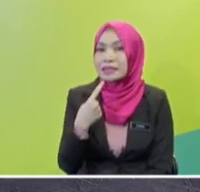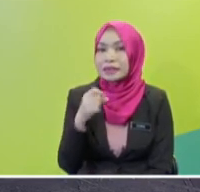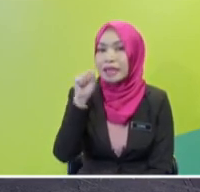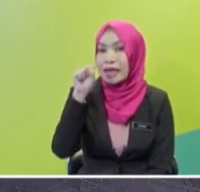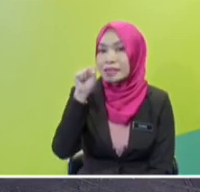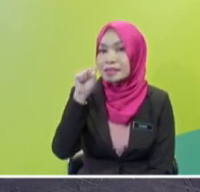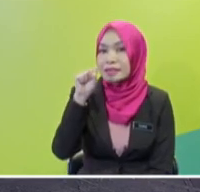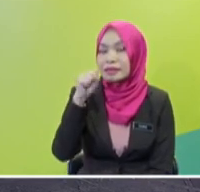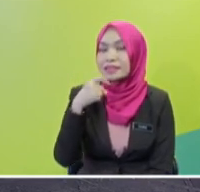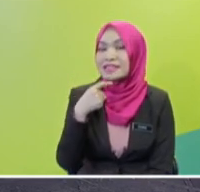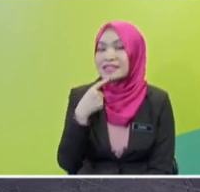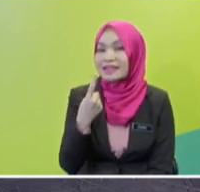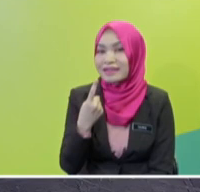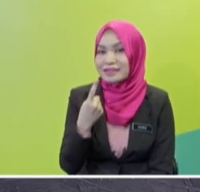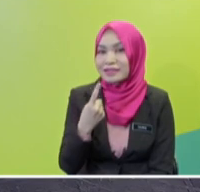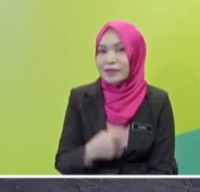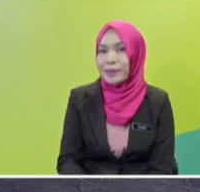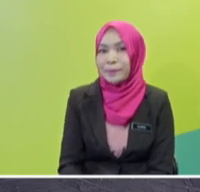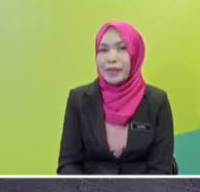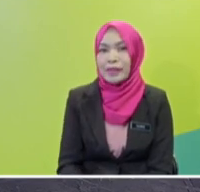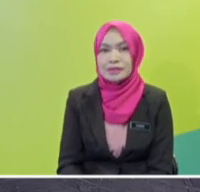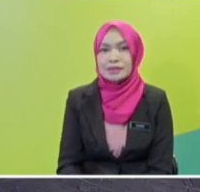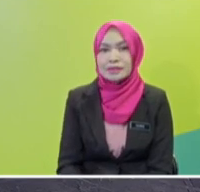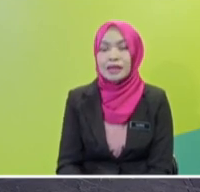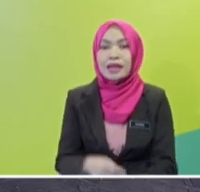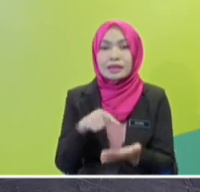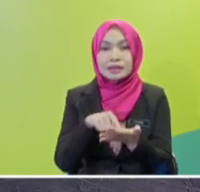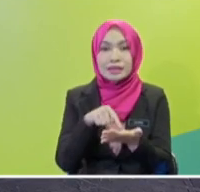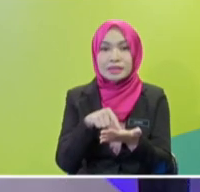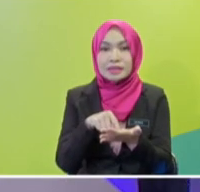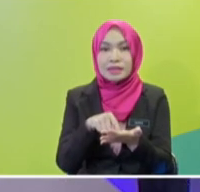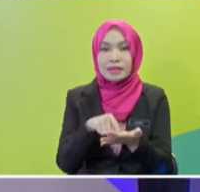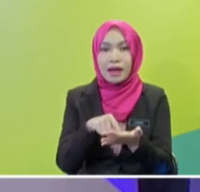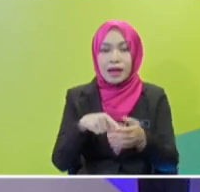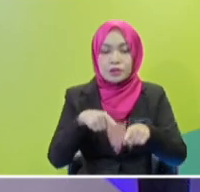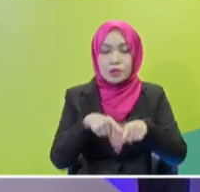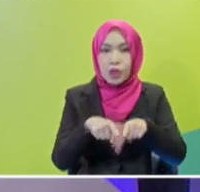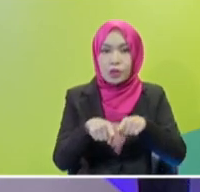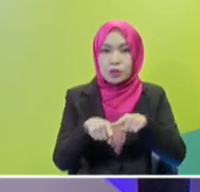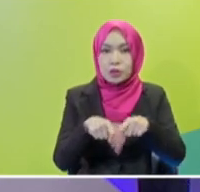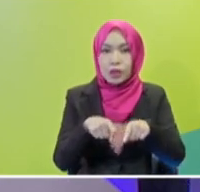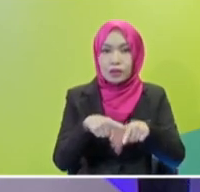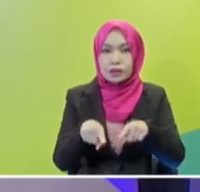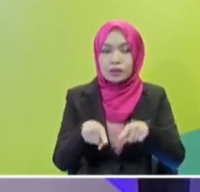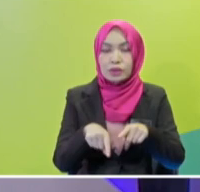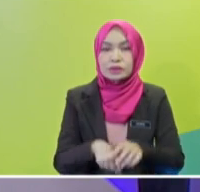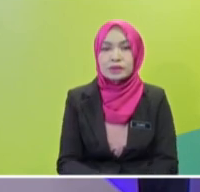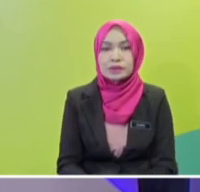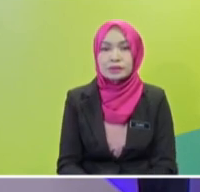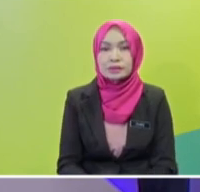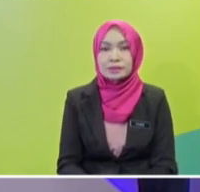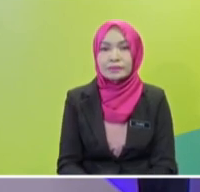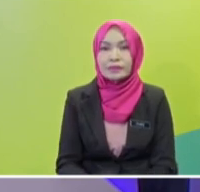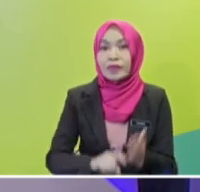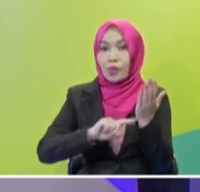Yes. And these are socks. Socks. Okay.